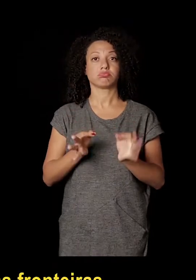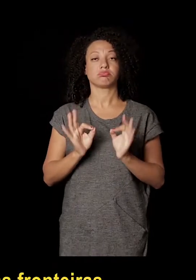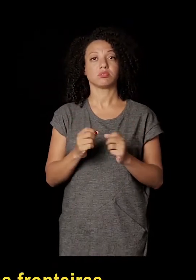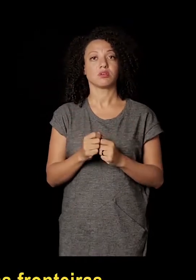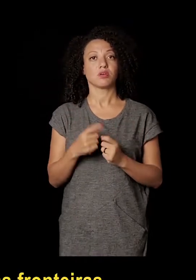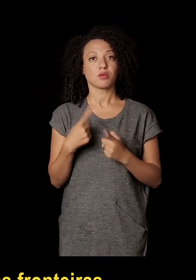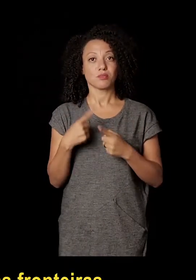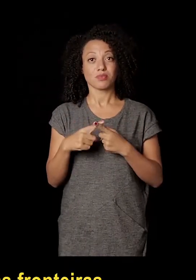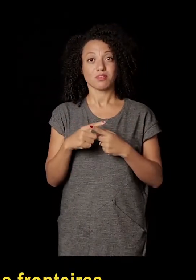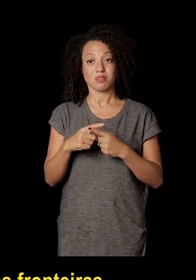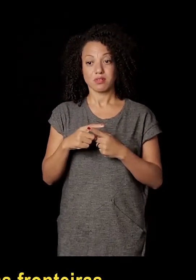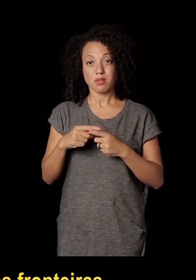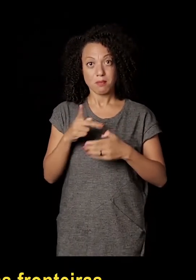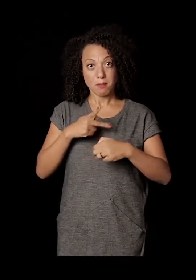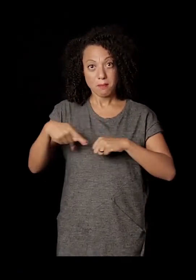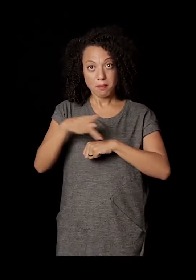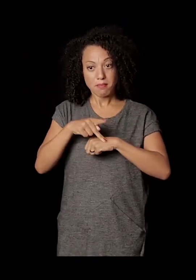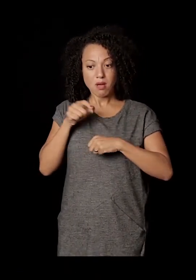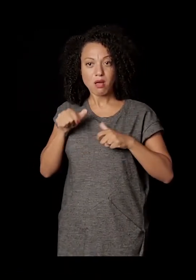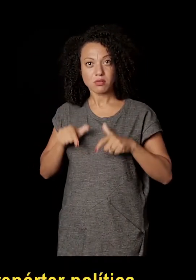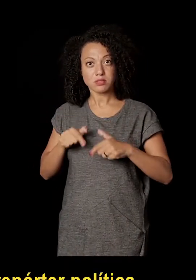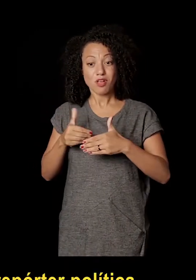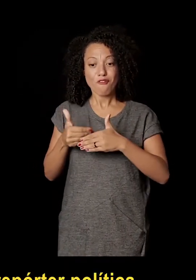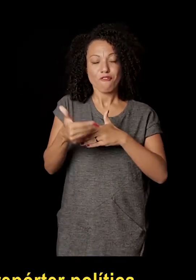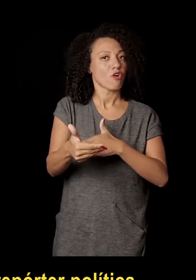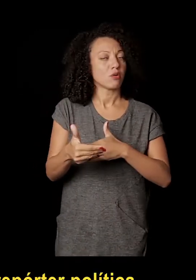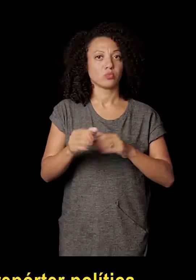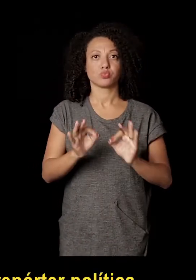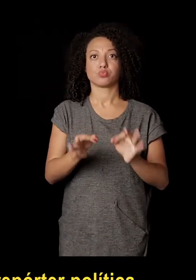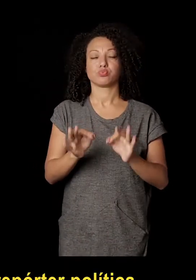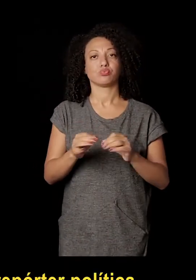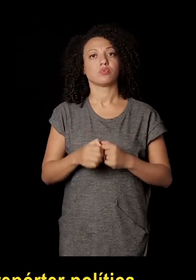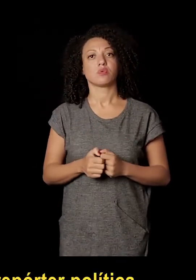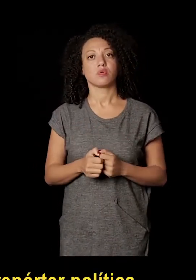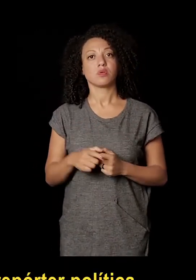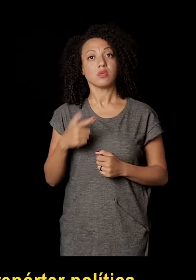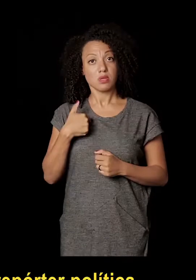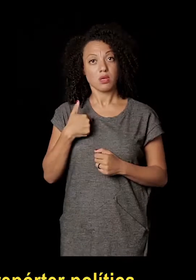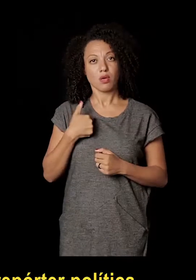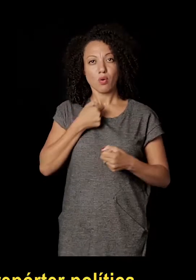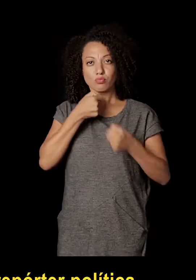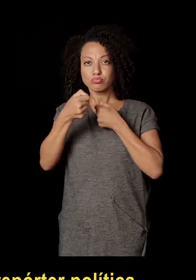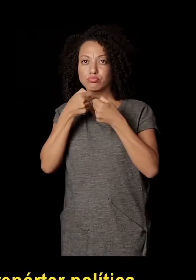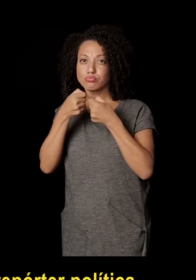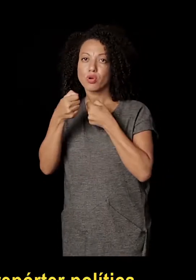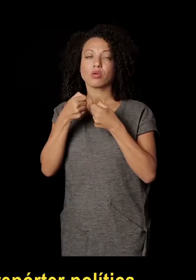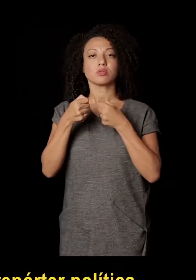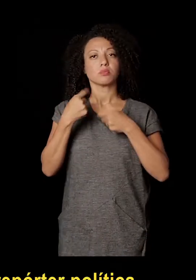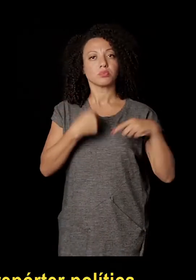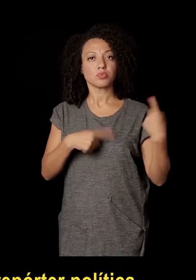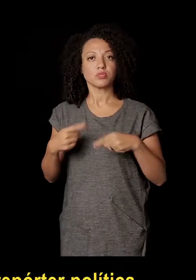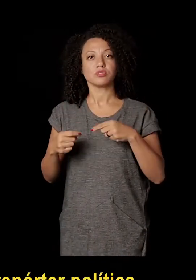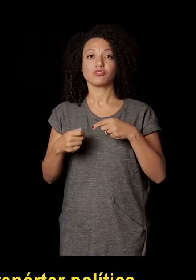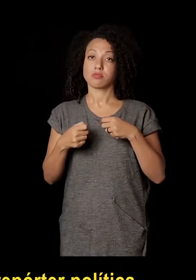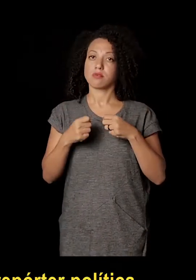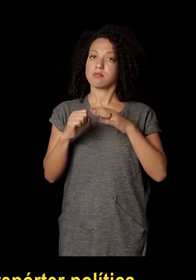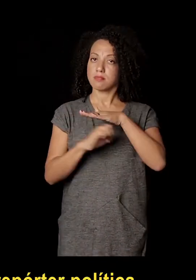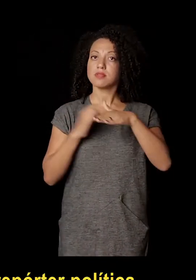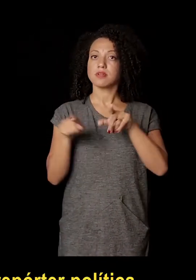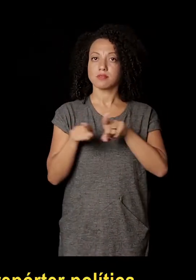world outside their own borders. And I became aware through a very